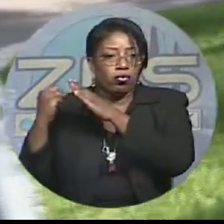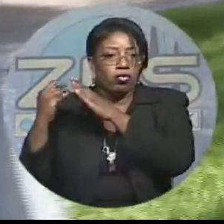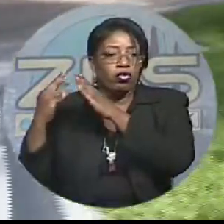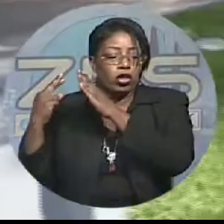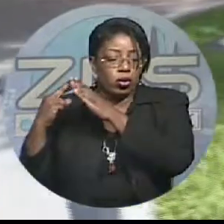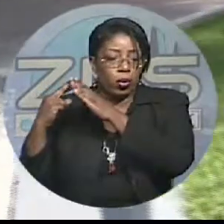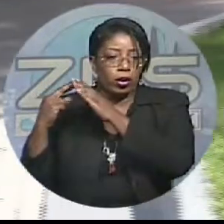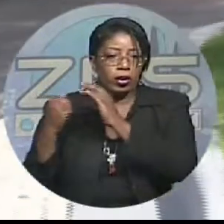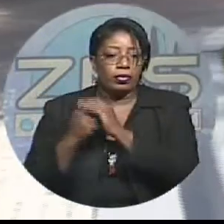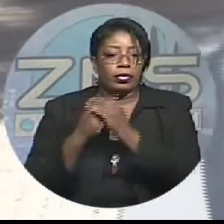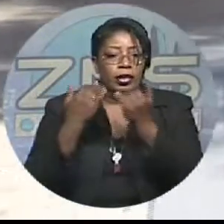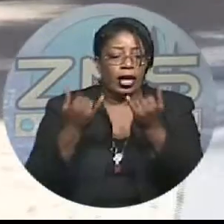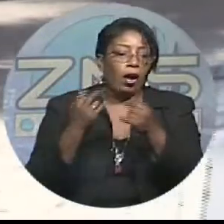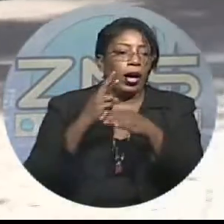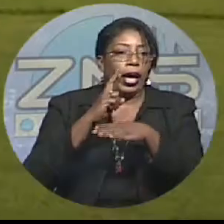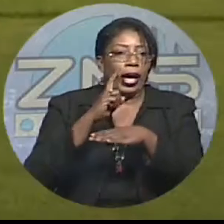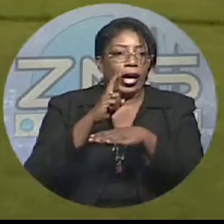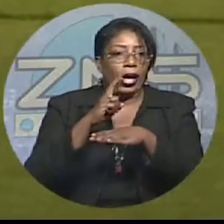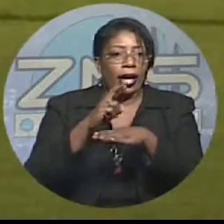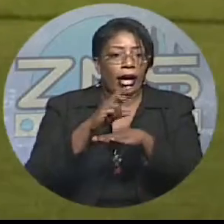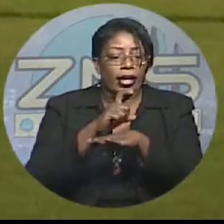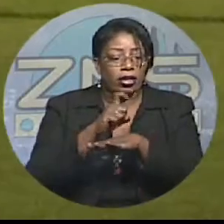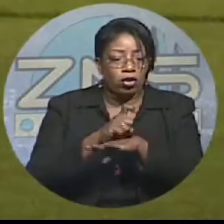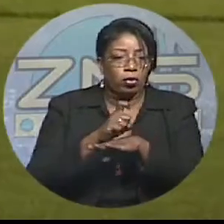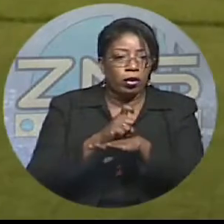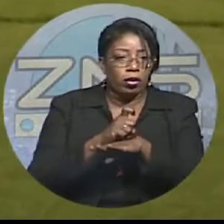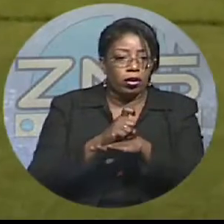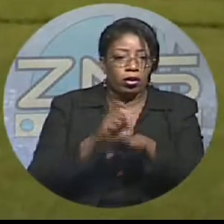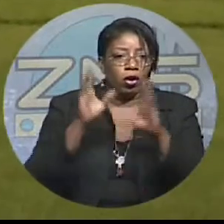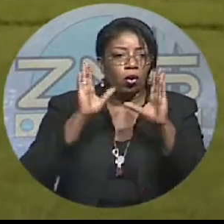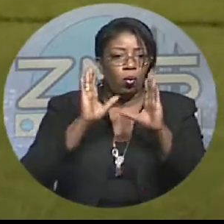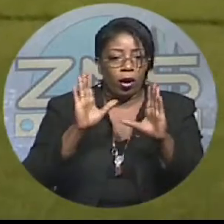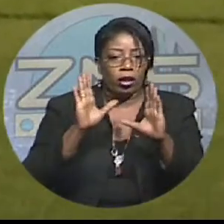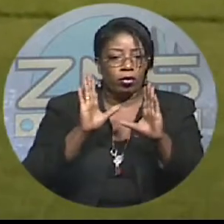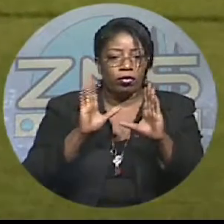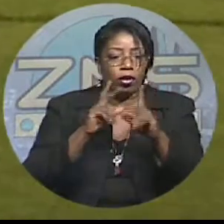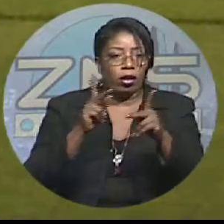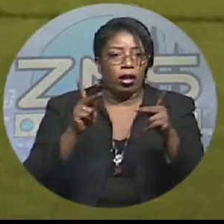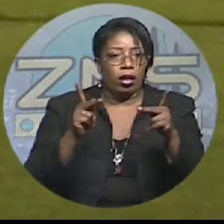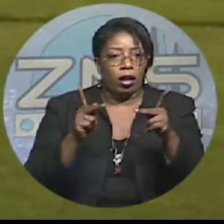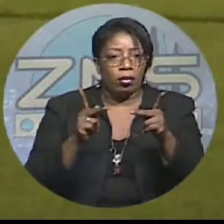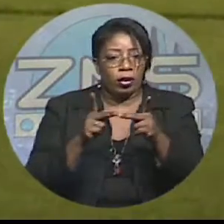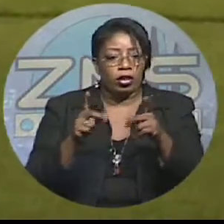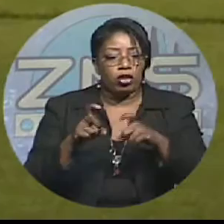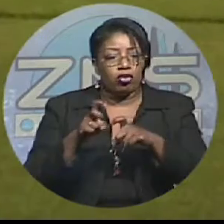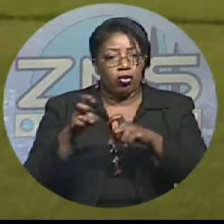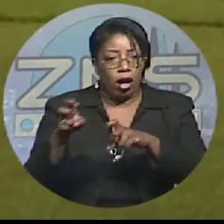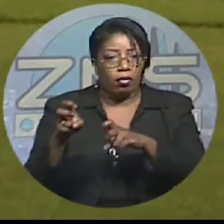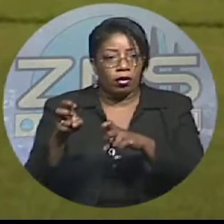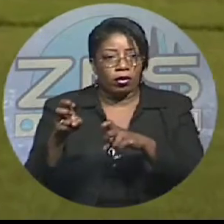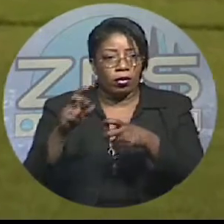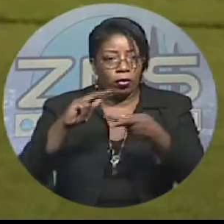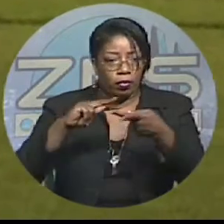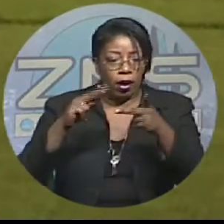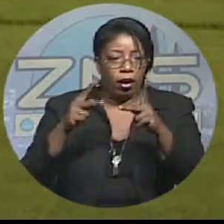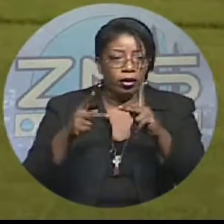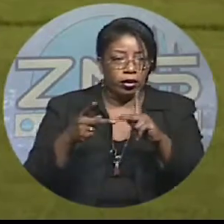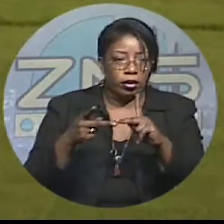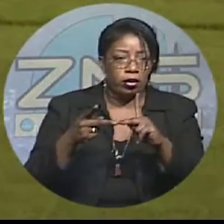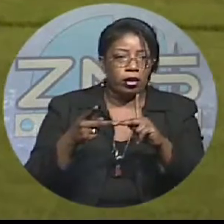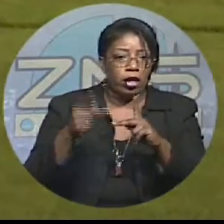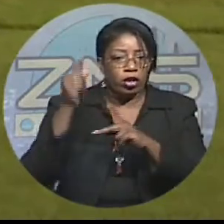location, Exuma is such an amazing location, and we've been saying to travel partners and to guests over the years,